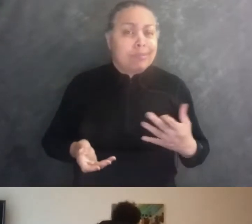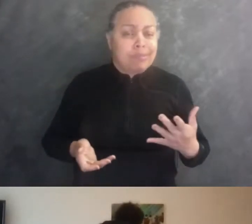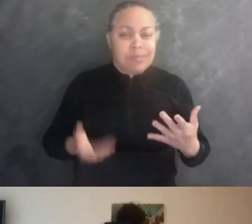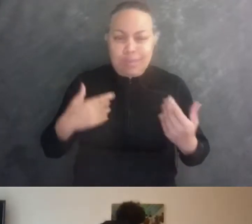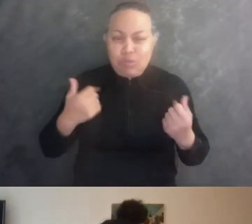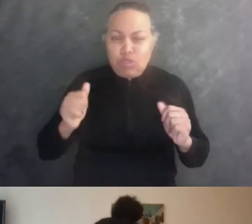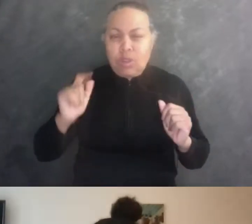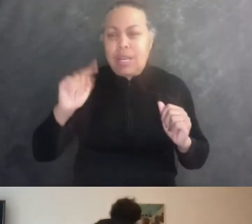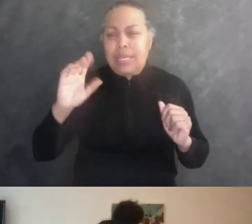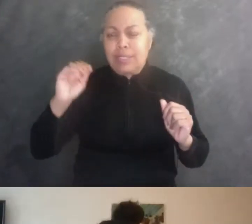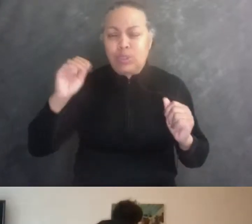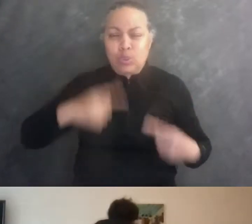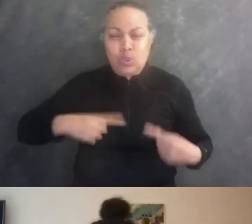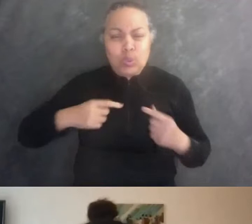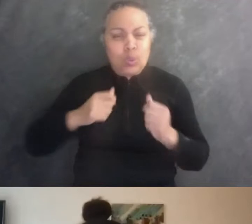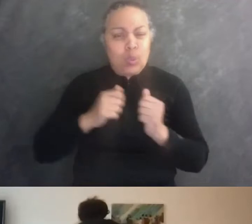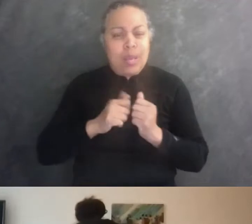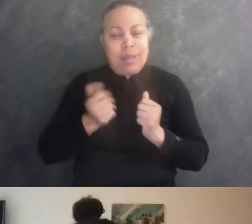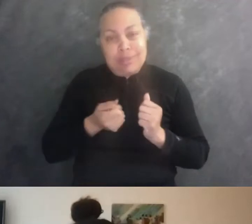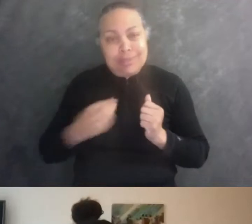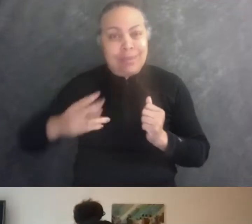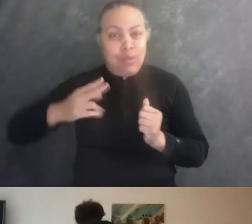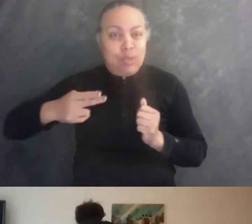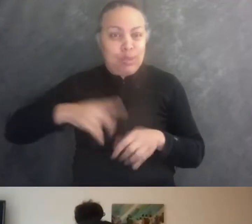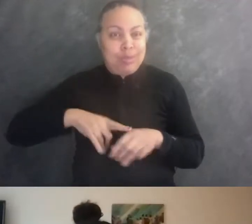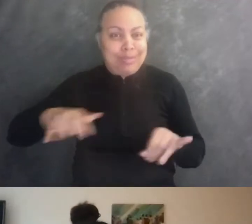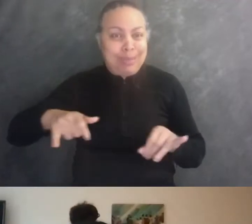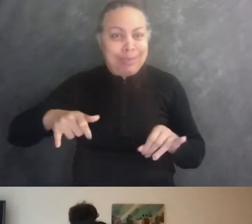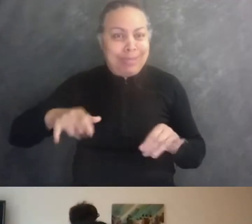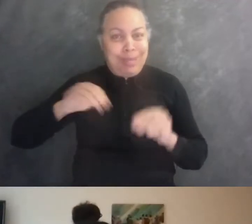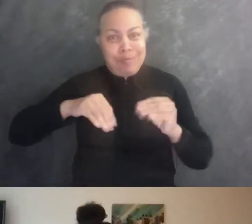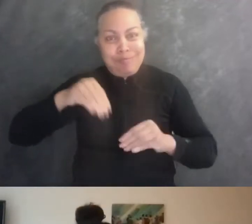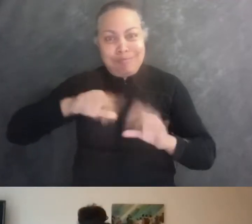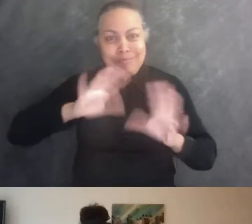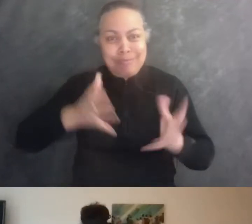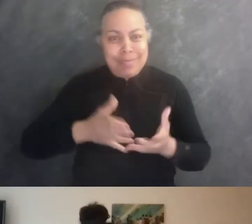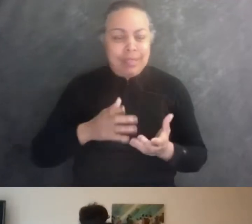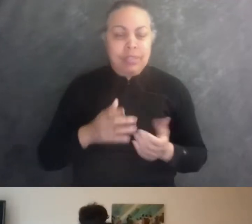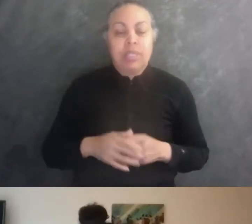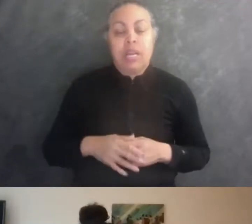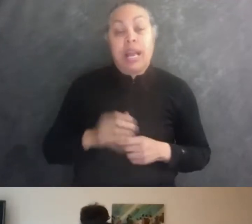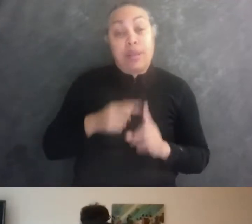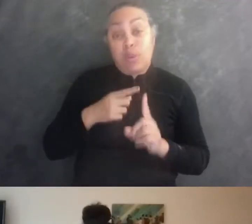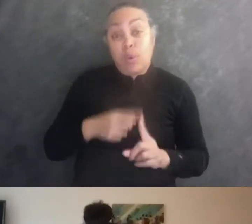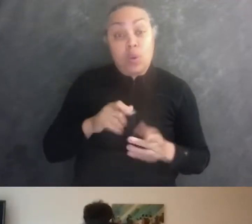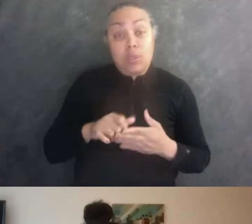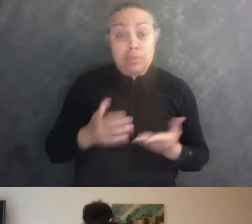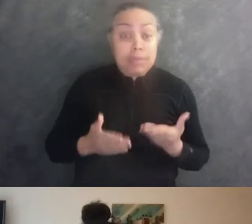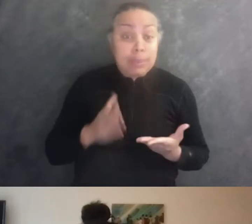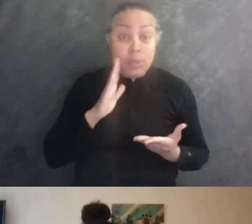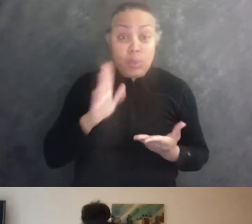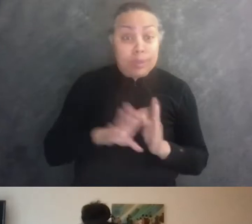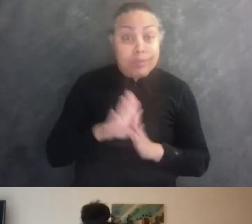trying to wrestle with many histories at the same time to make the work. And the goal of maybe there's new